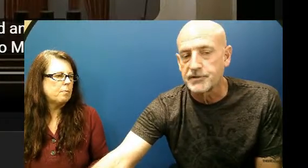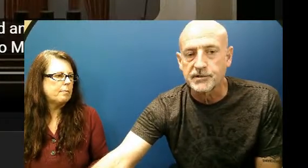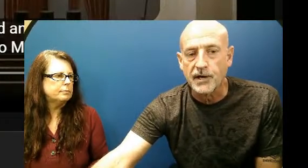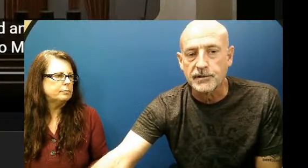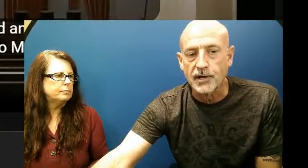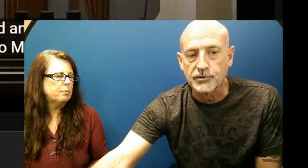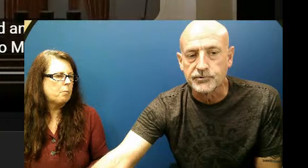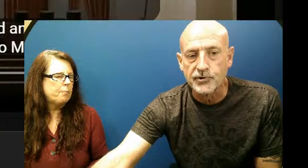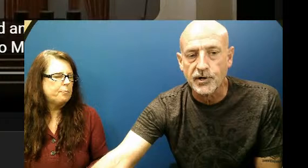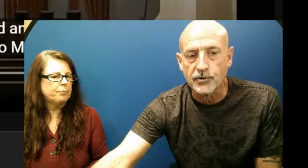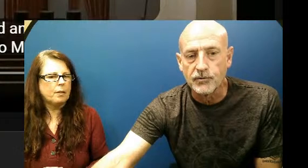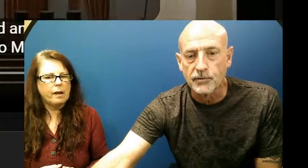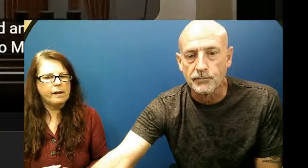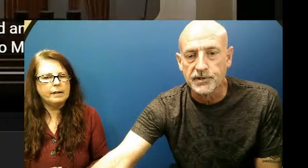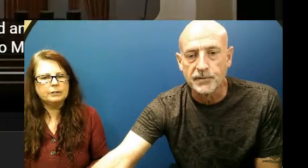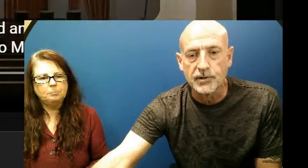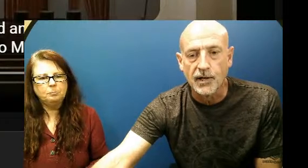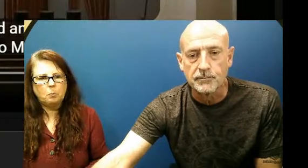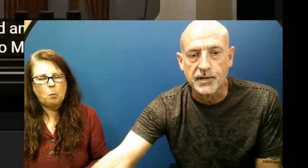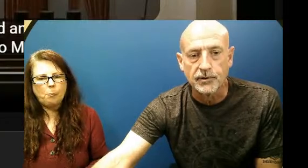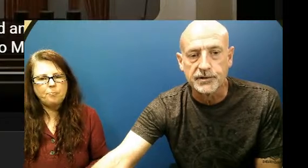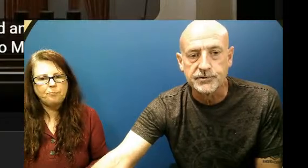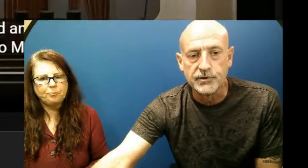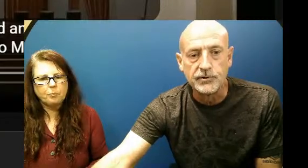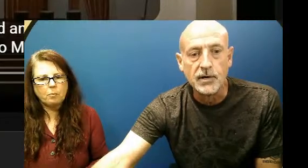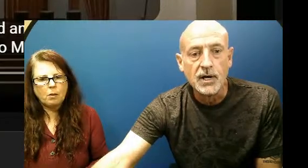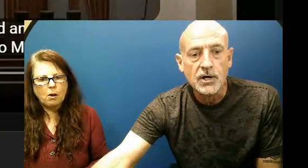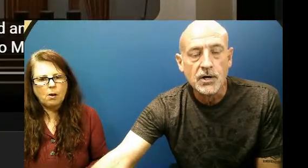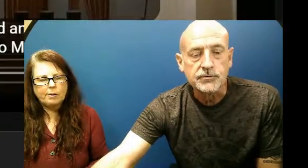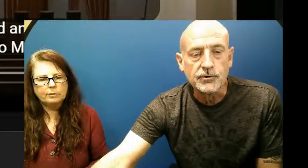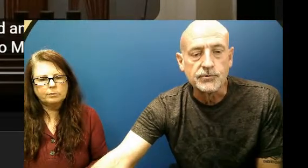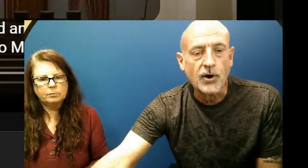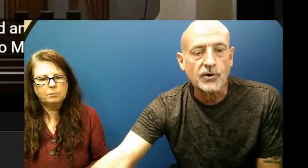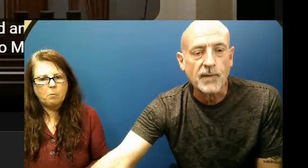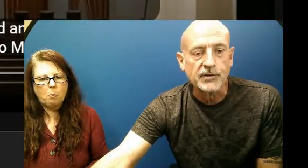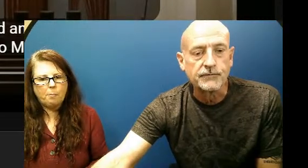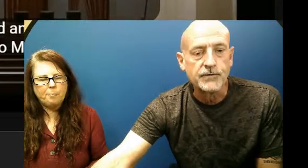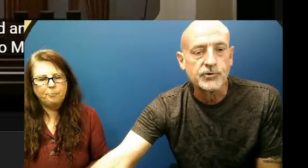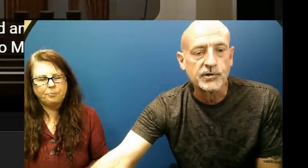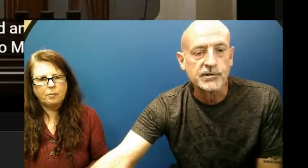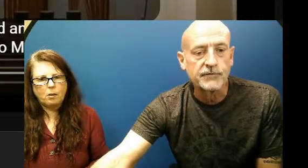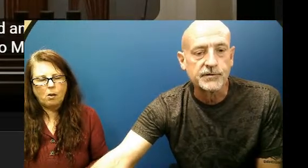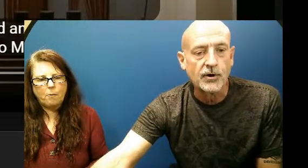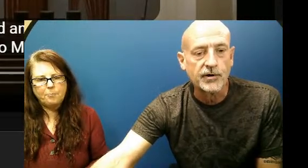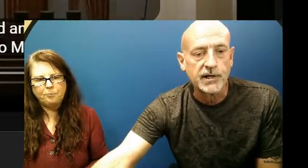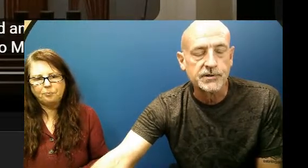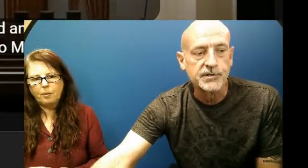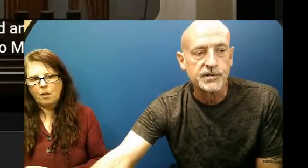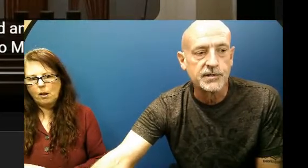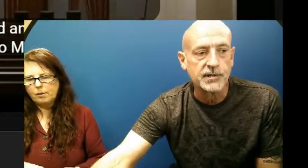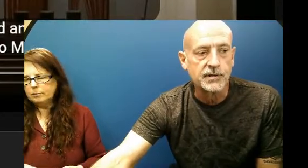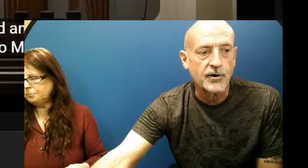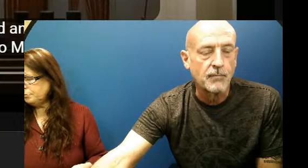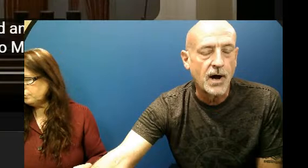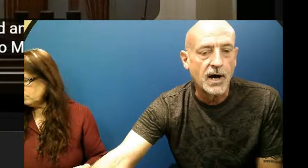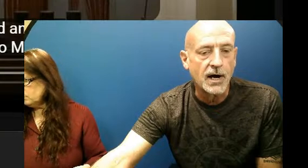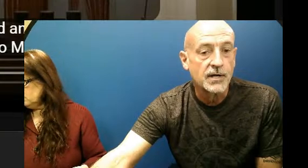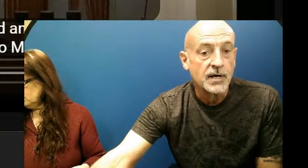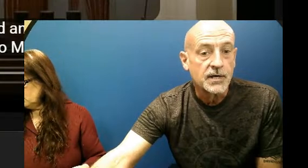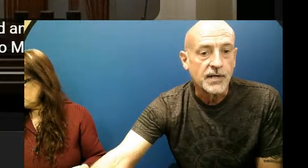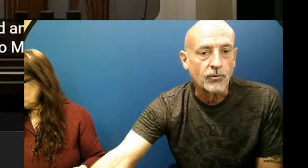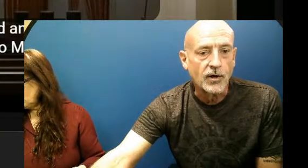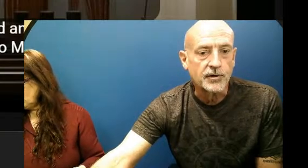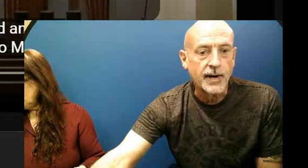a basic psychological trick. If you want to manipulate people, is to talk about the future as if it's already existed, and in their